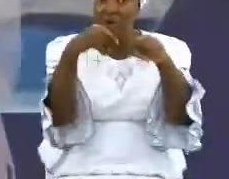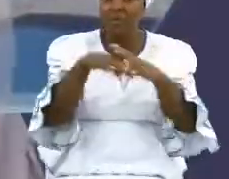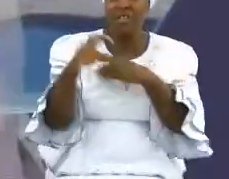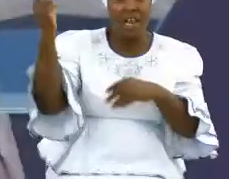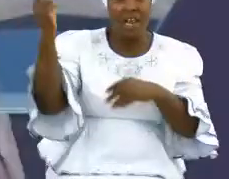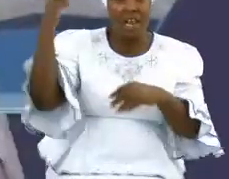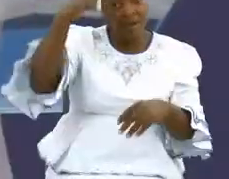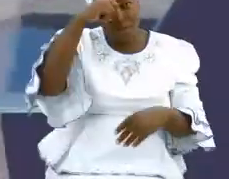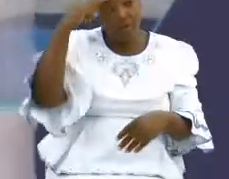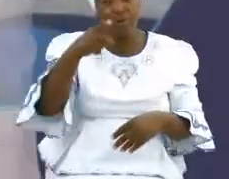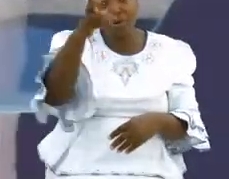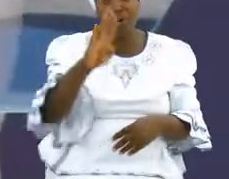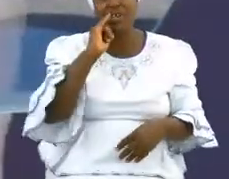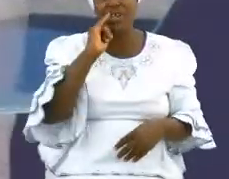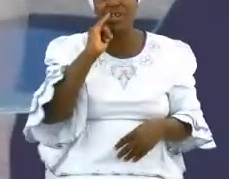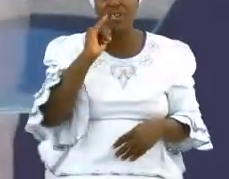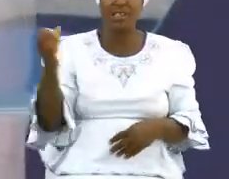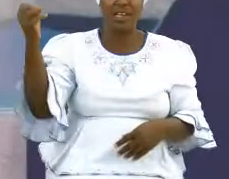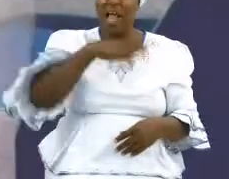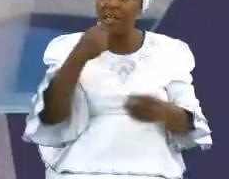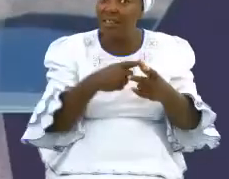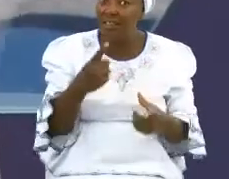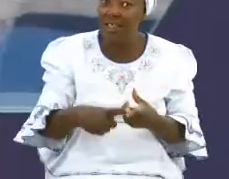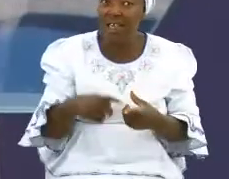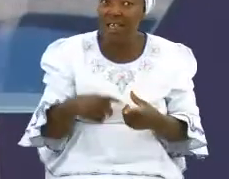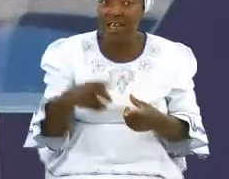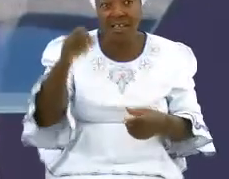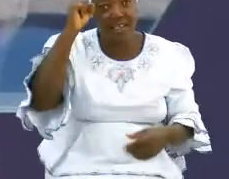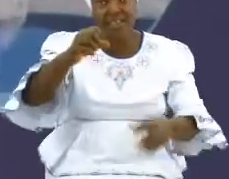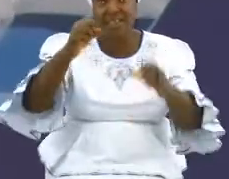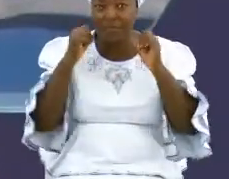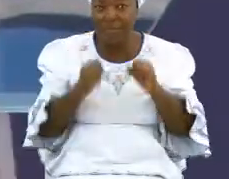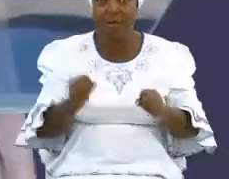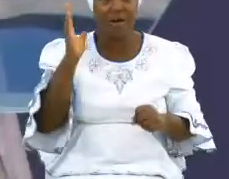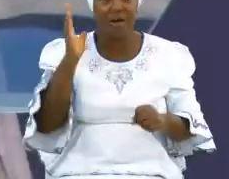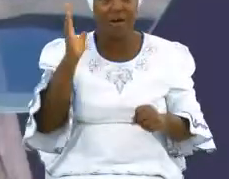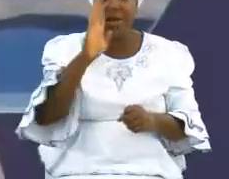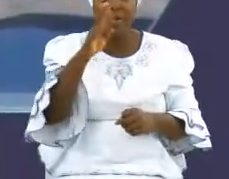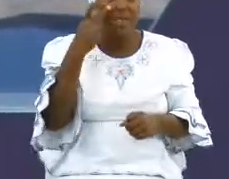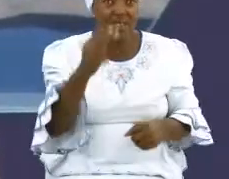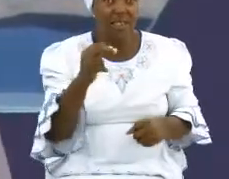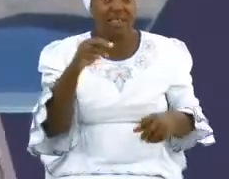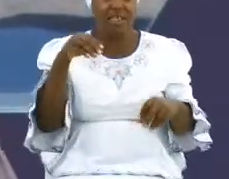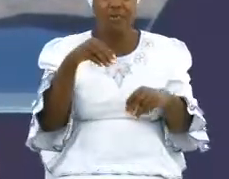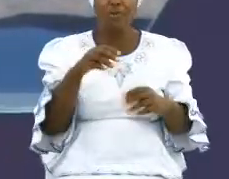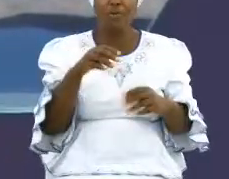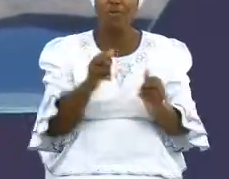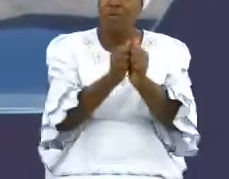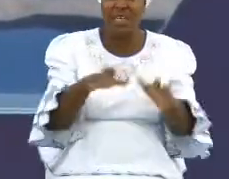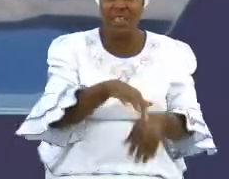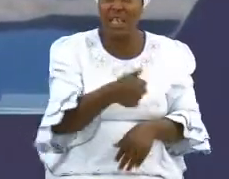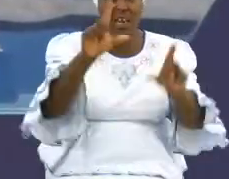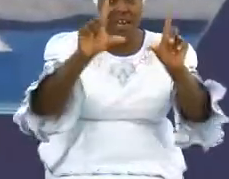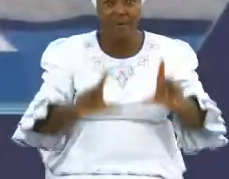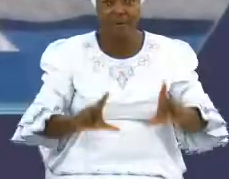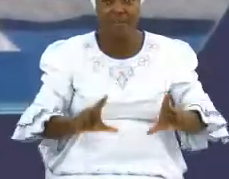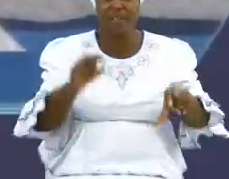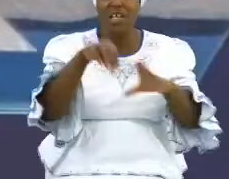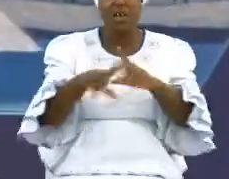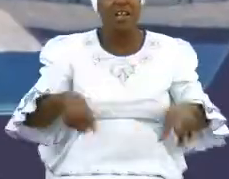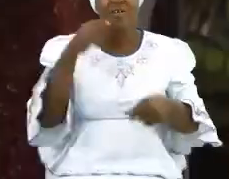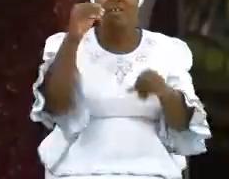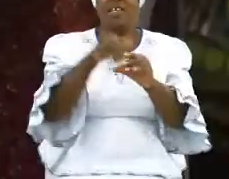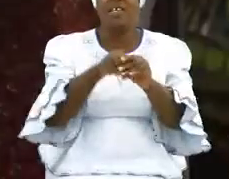light. And then his power will be manifested without any limitation in your life,